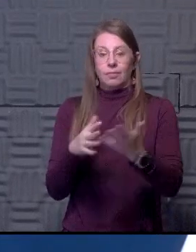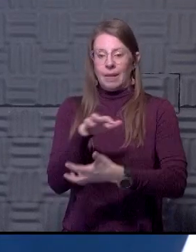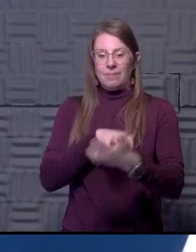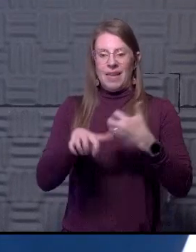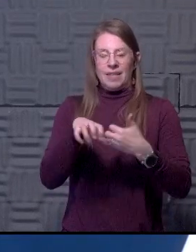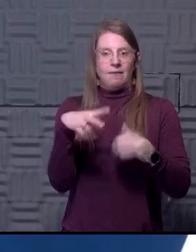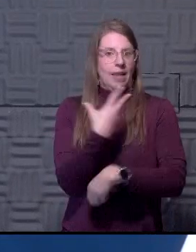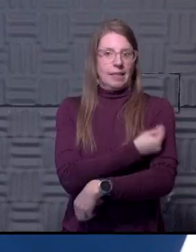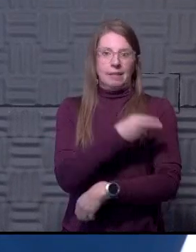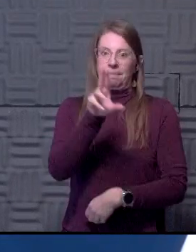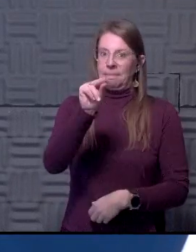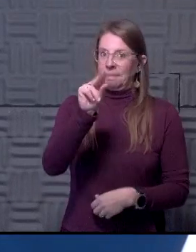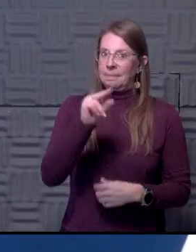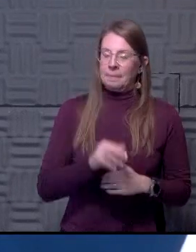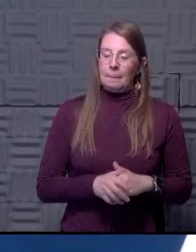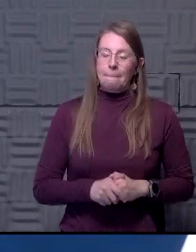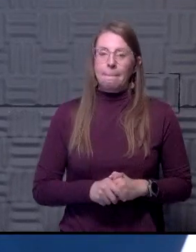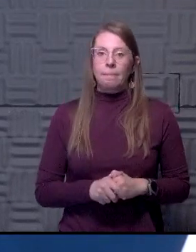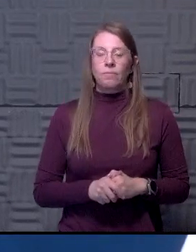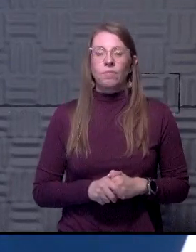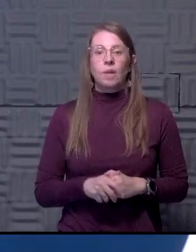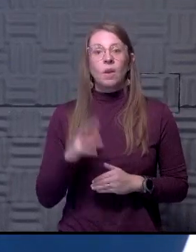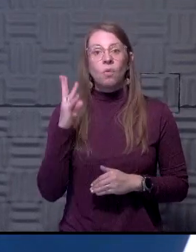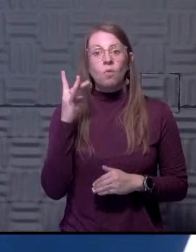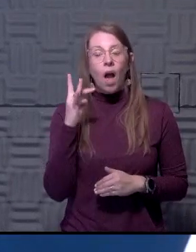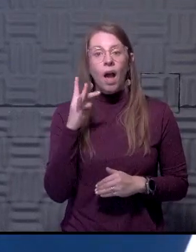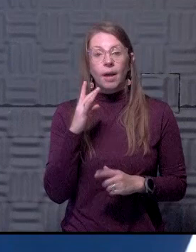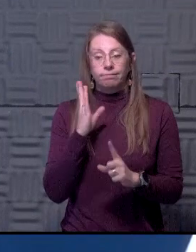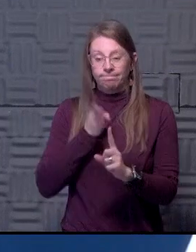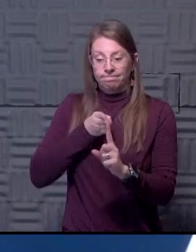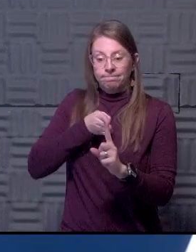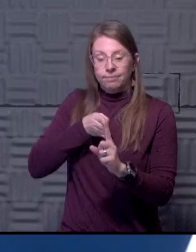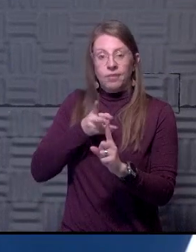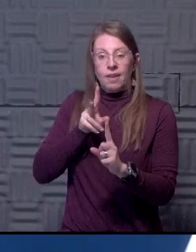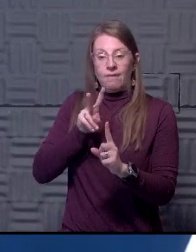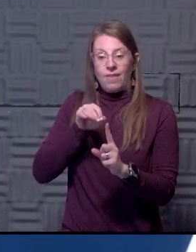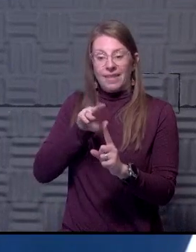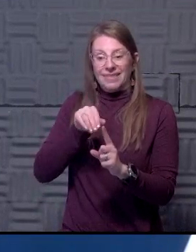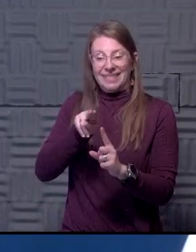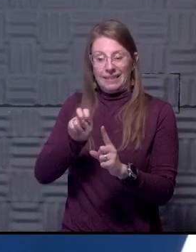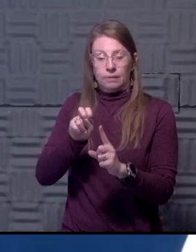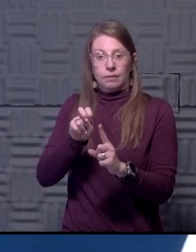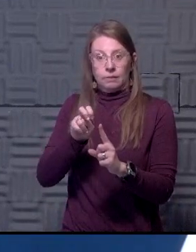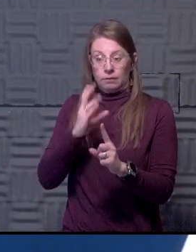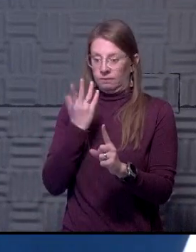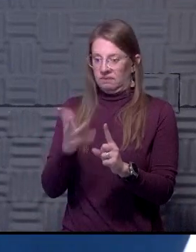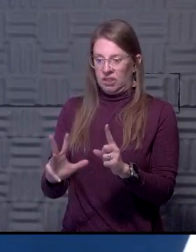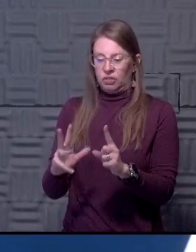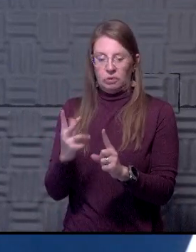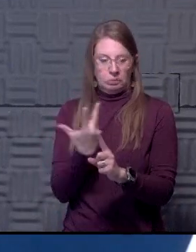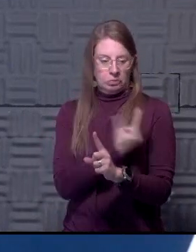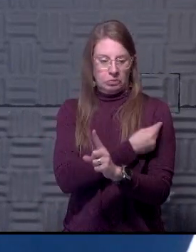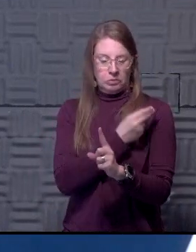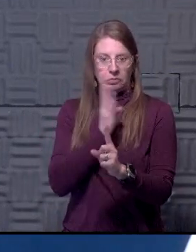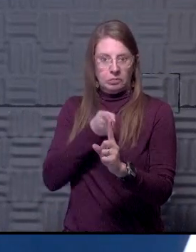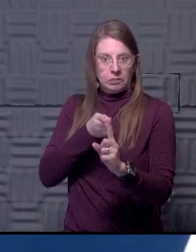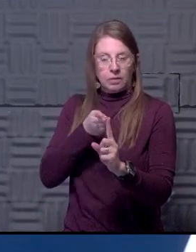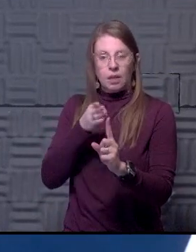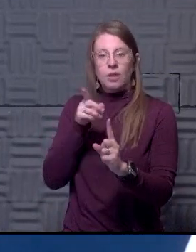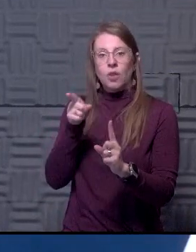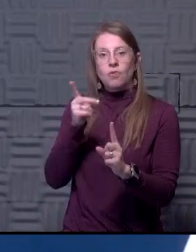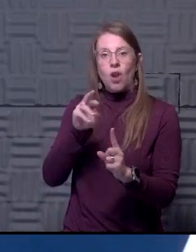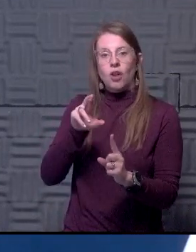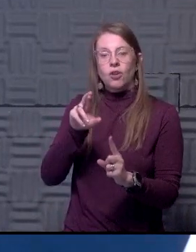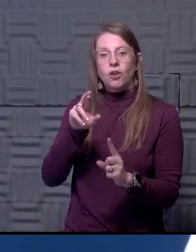the vaccines and only to stick with the vaccine that you are getting. So Dr. Hawkeye there is going to stick